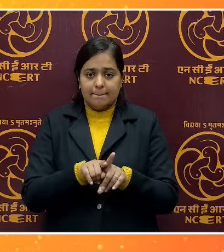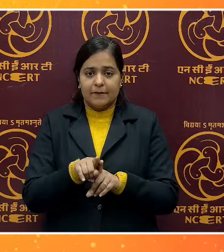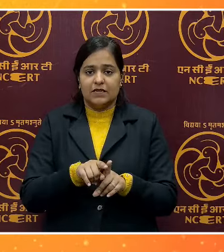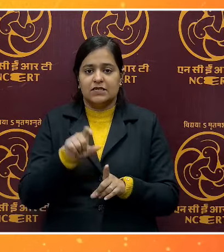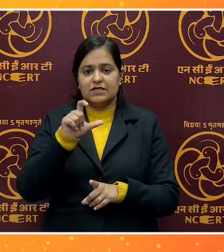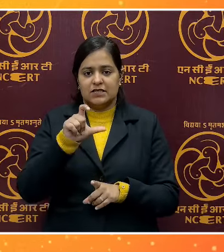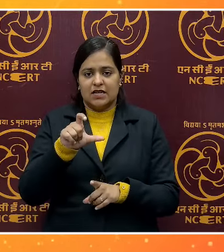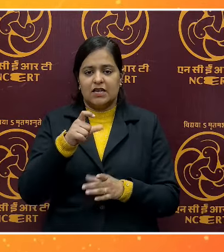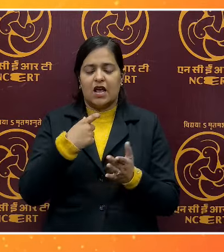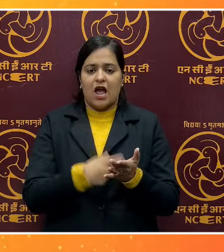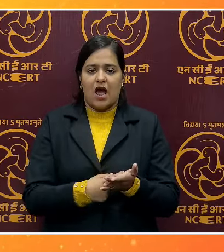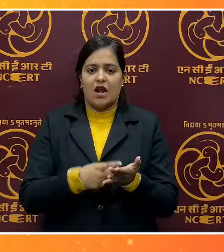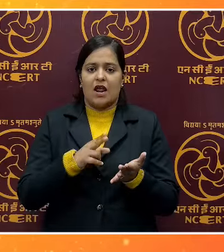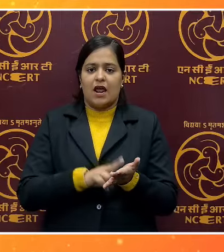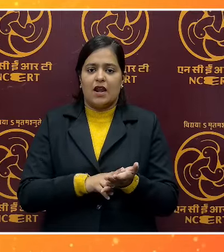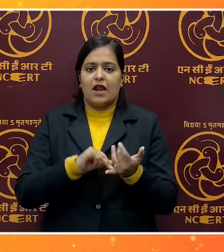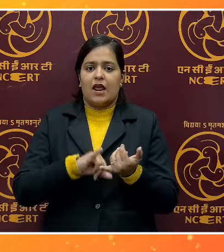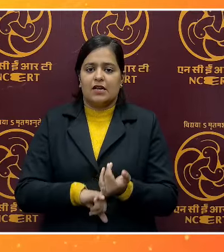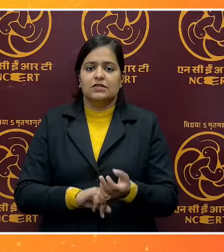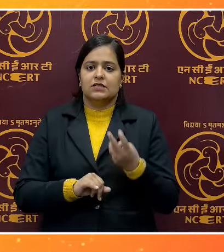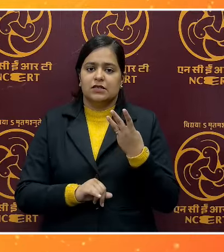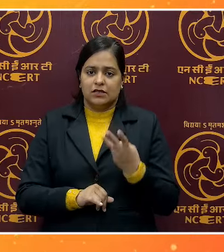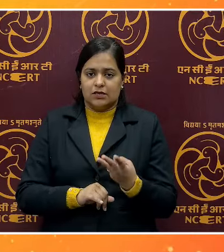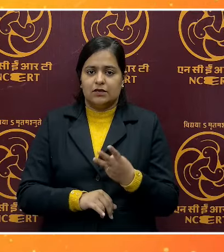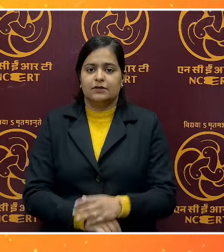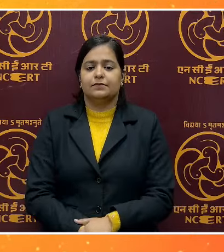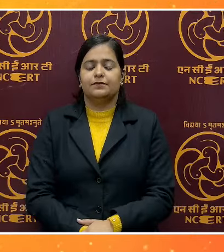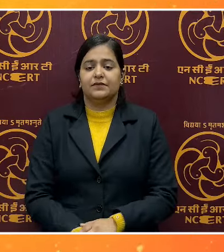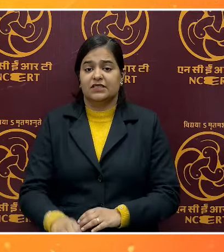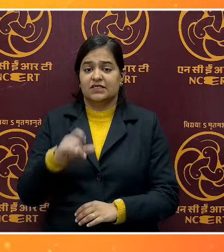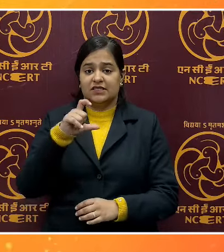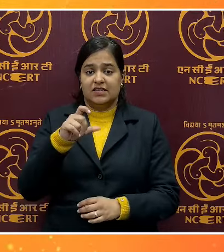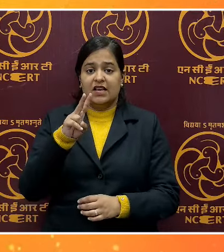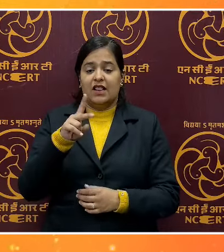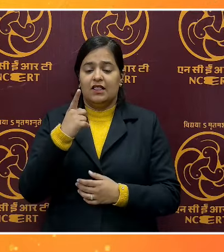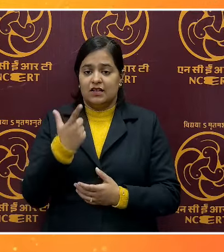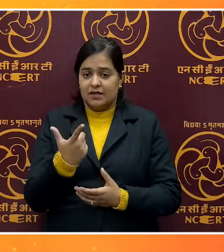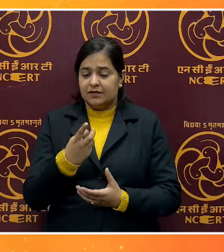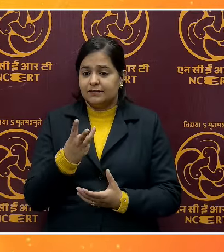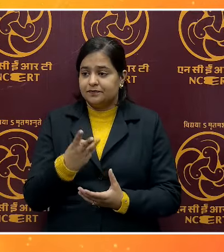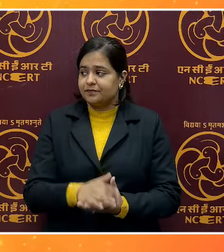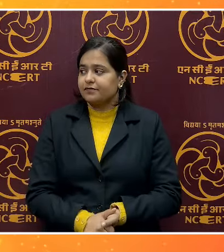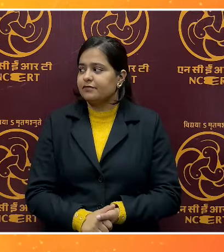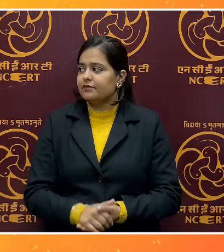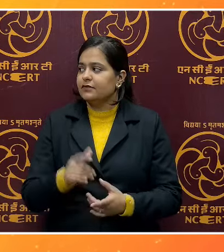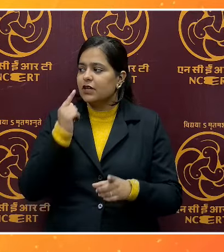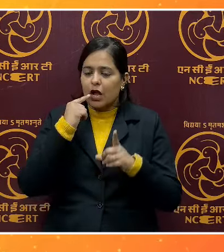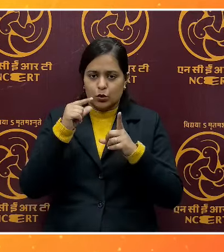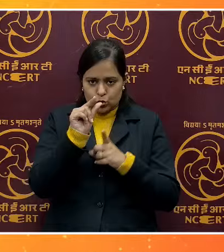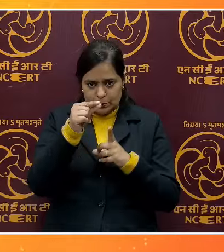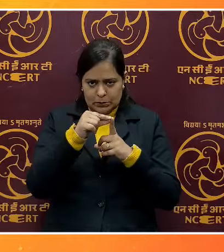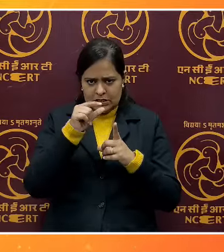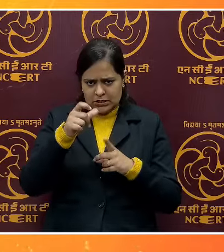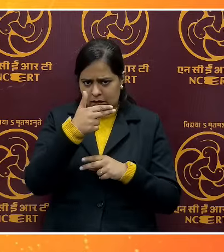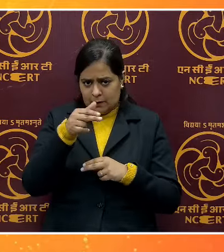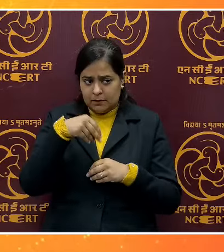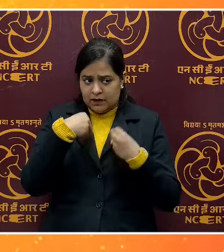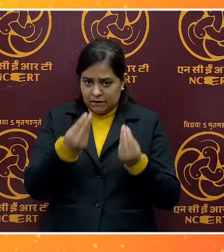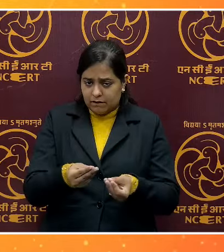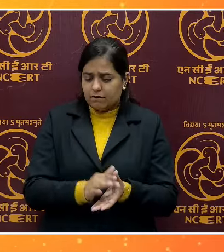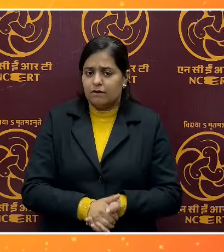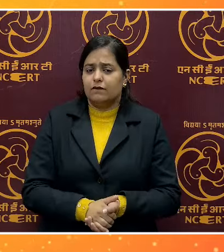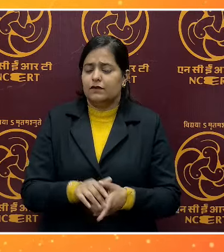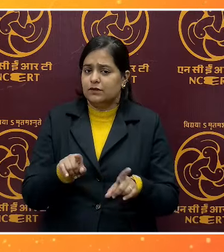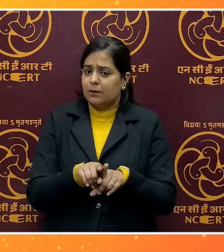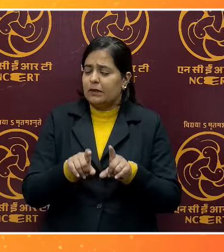CrNH3 whole thrice, H2O whole thrice, Cl3. IUPAC name will be given. We have to assume to the formula and write the